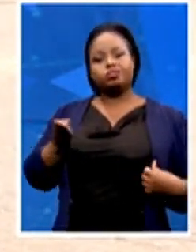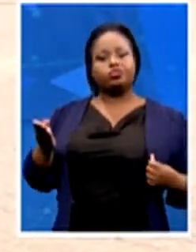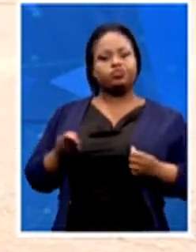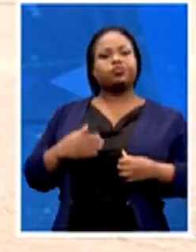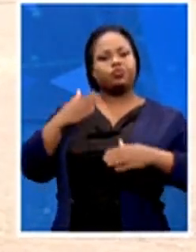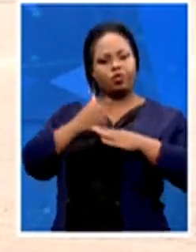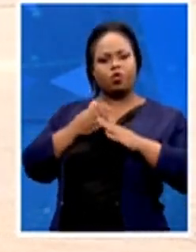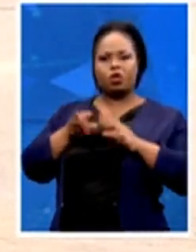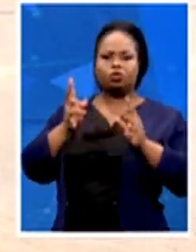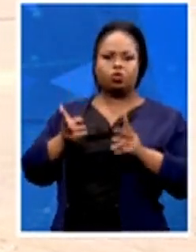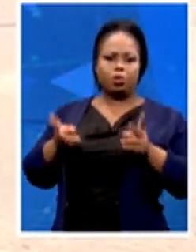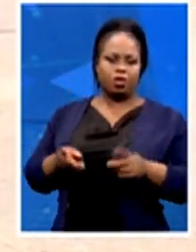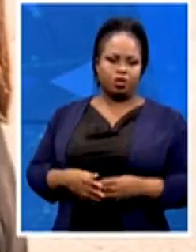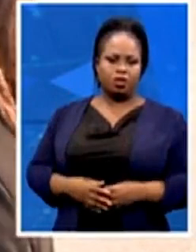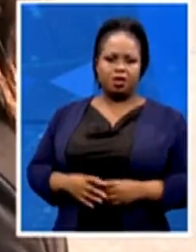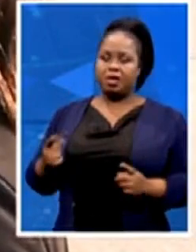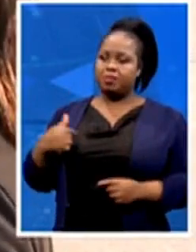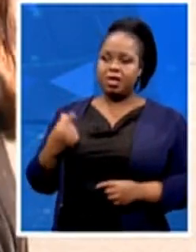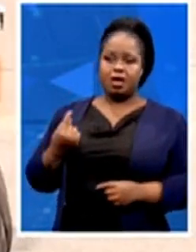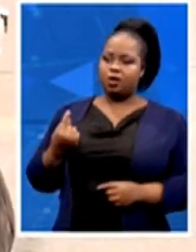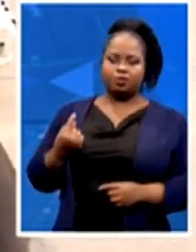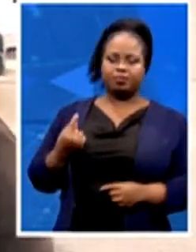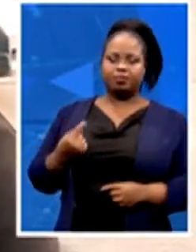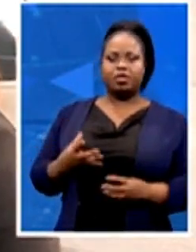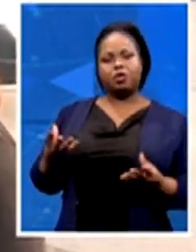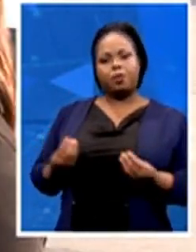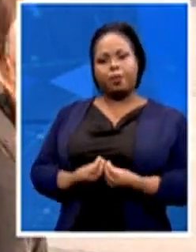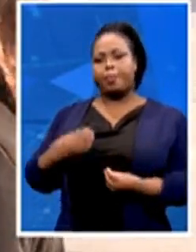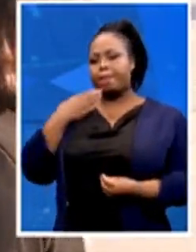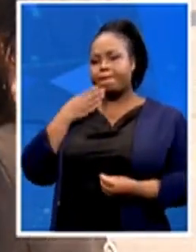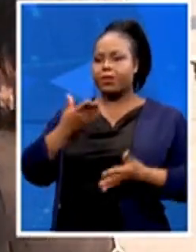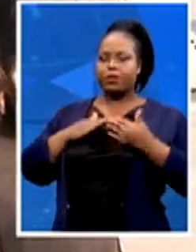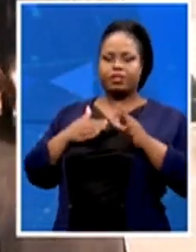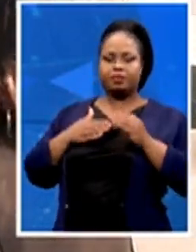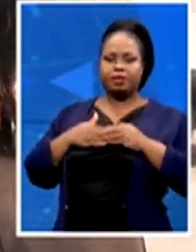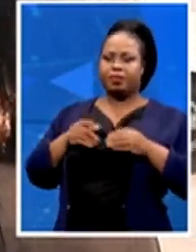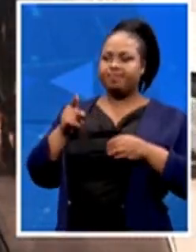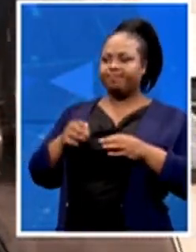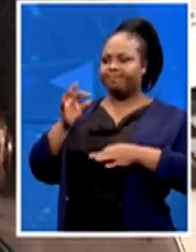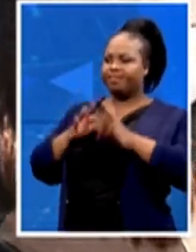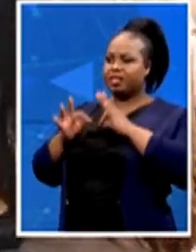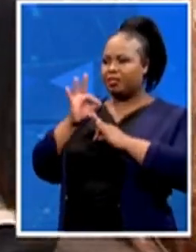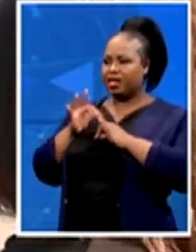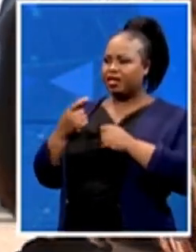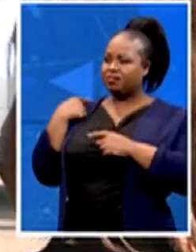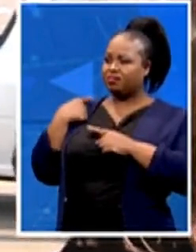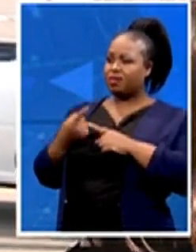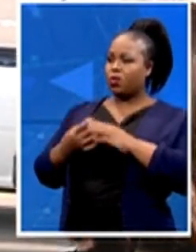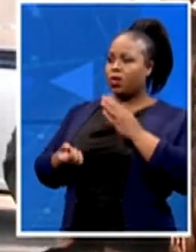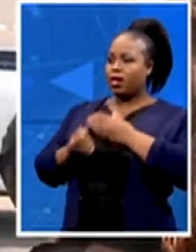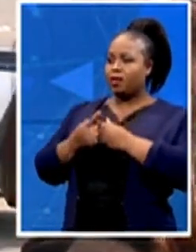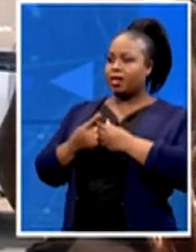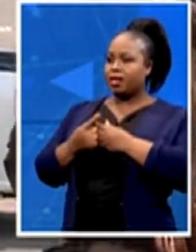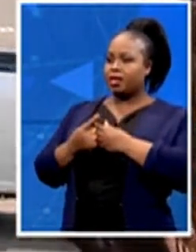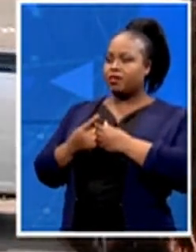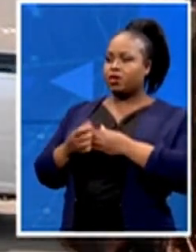I'm joined by one of the community members who's just going to give us a sense of what has happened over the last couple of days. Talk